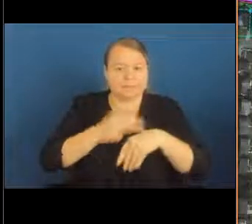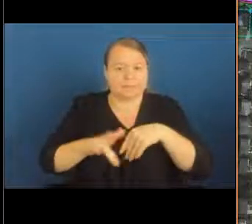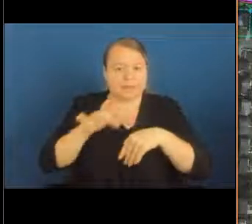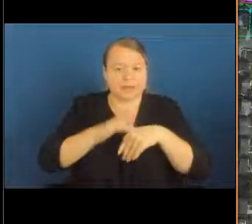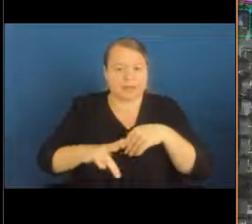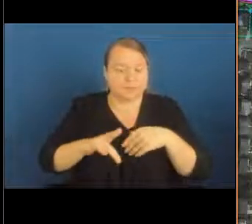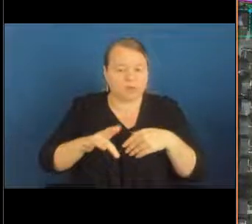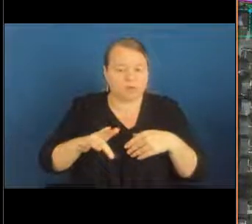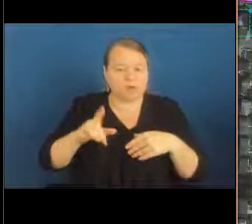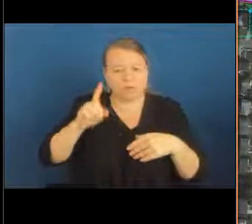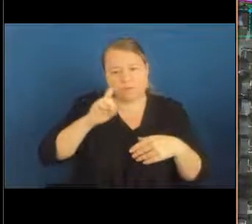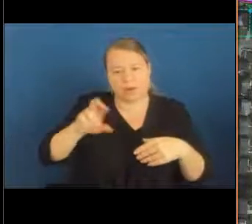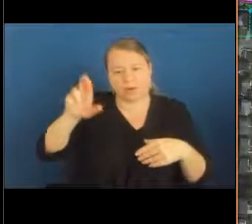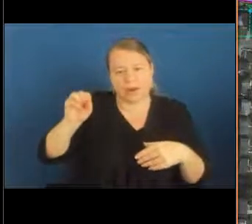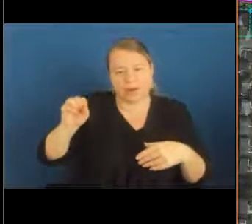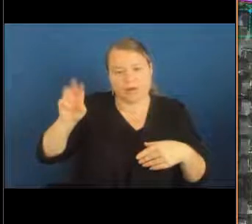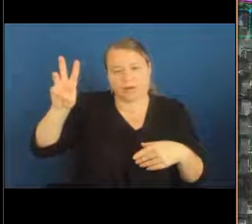right-of-way phase.